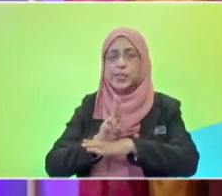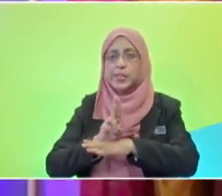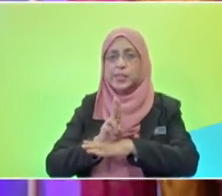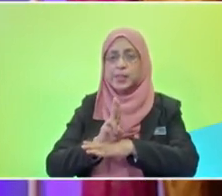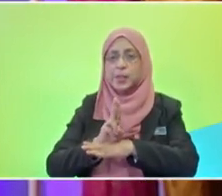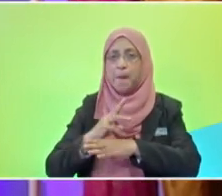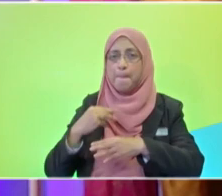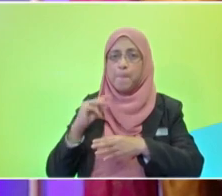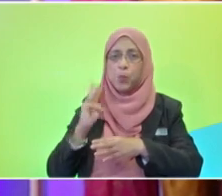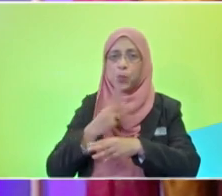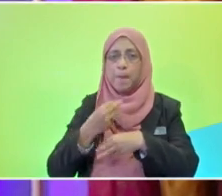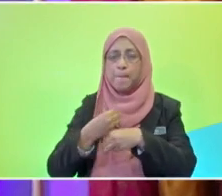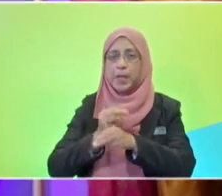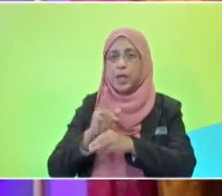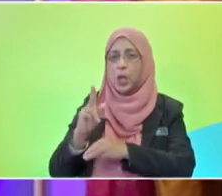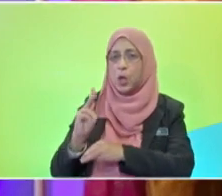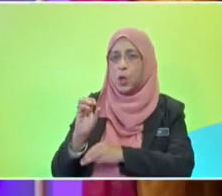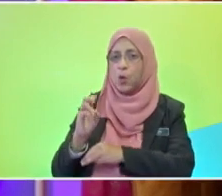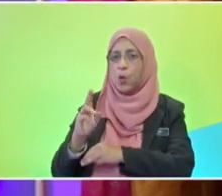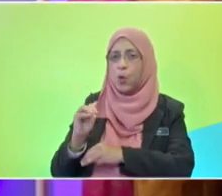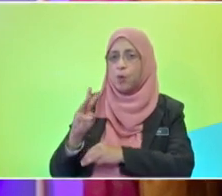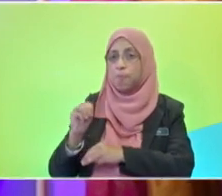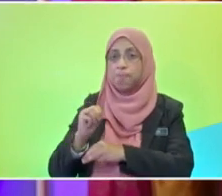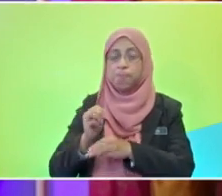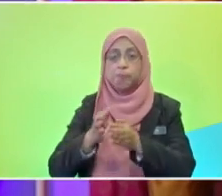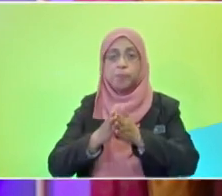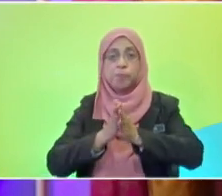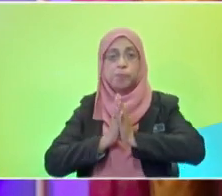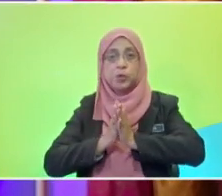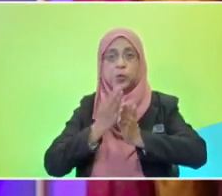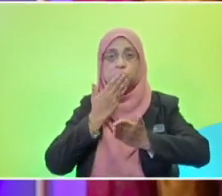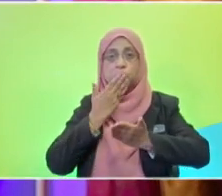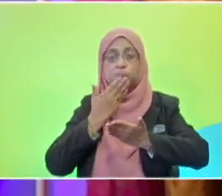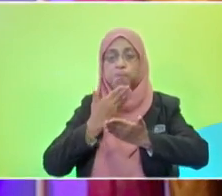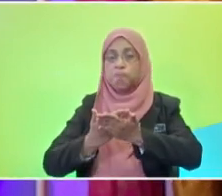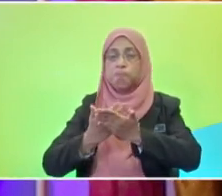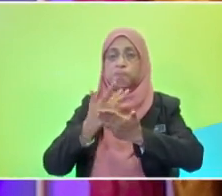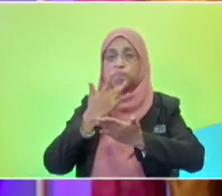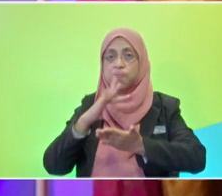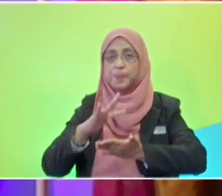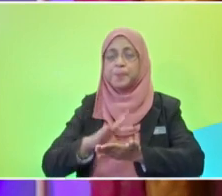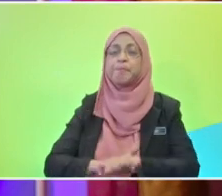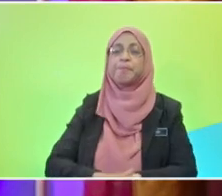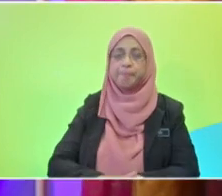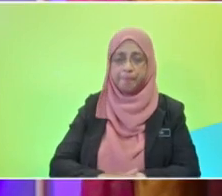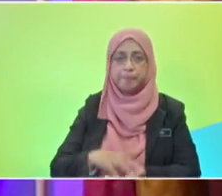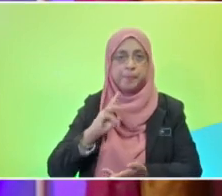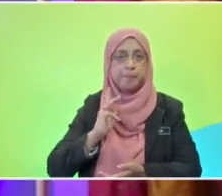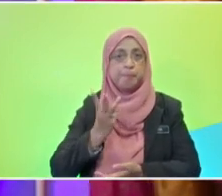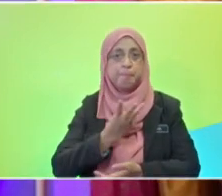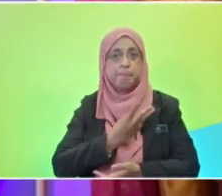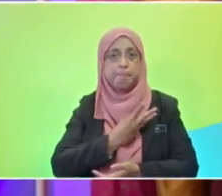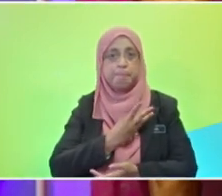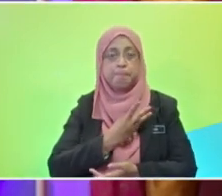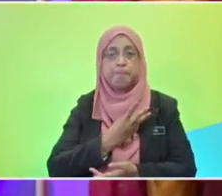we make column to bring good luck into our house. That's why we always have column in our